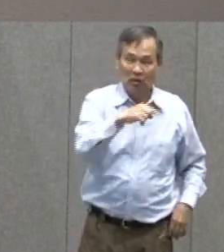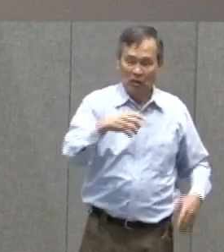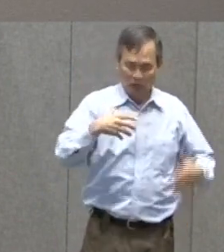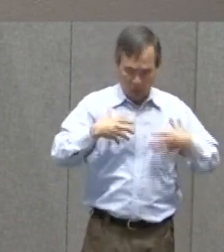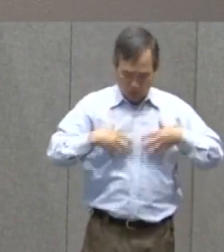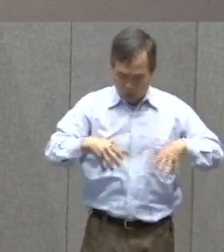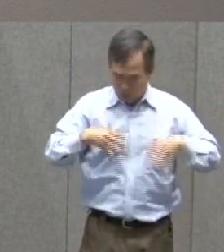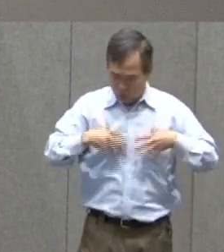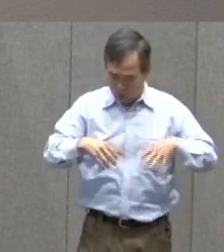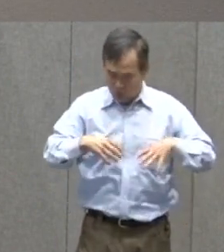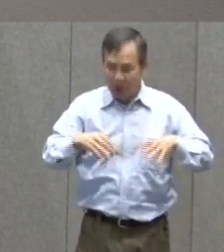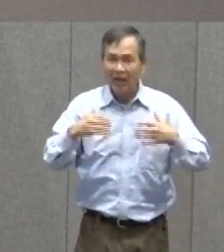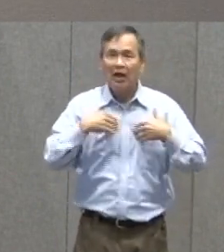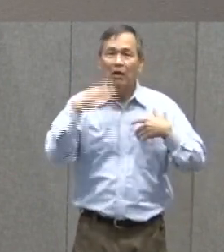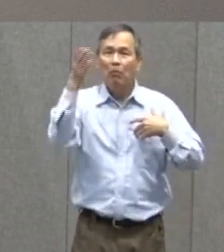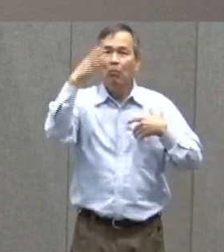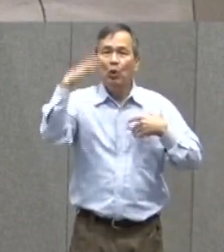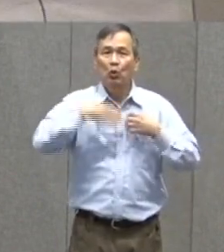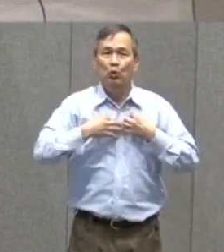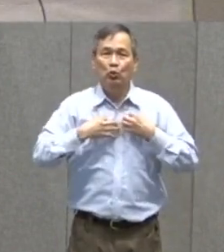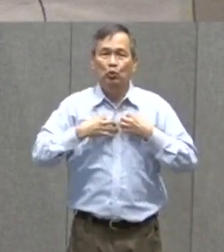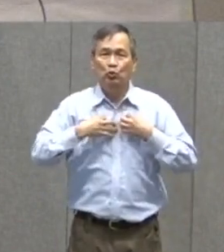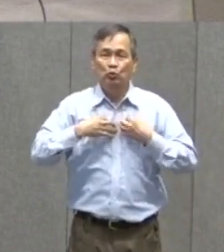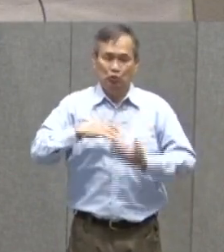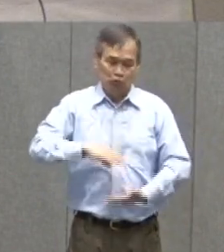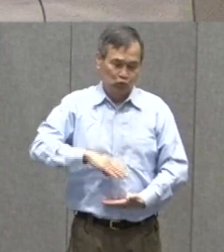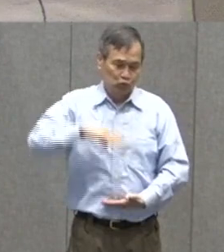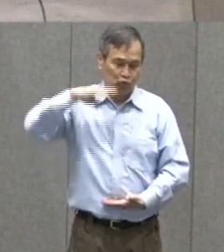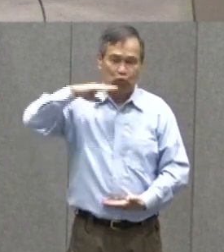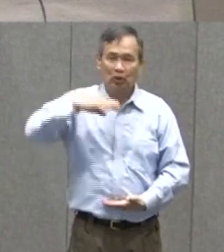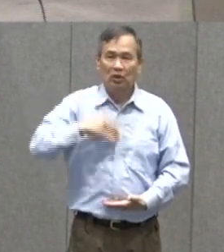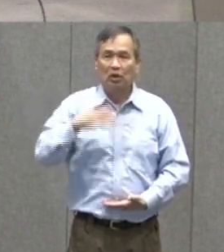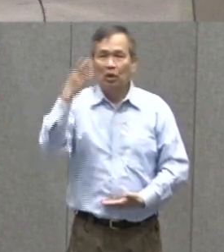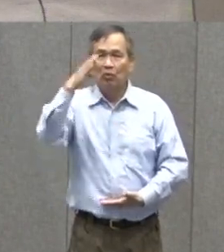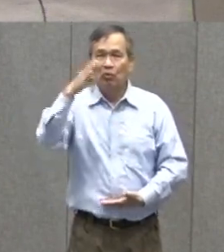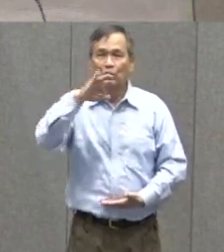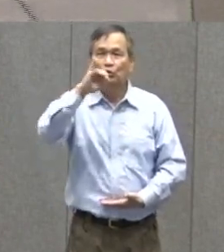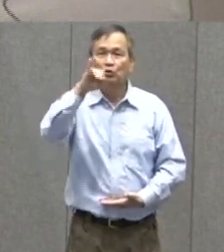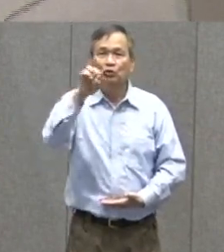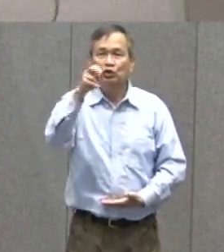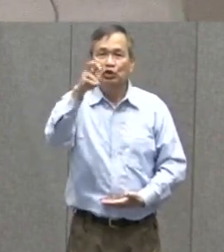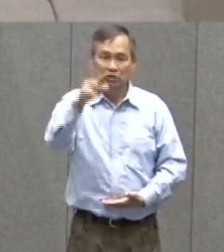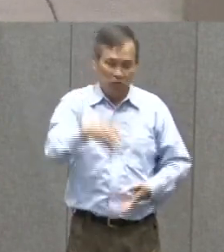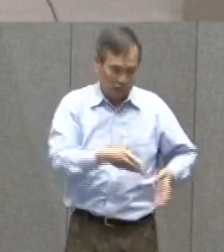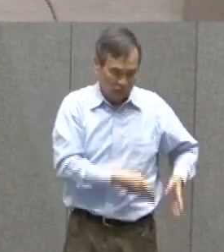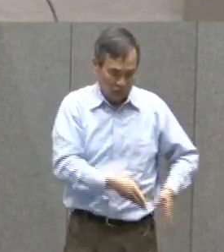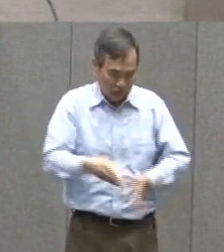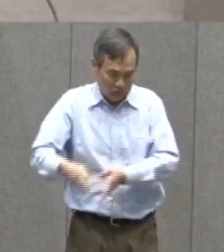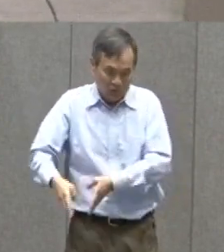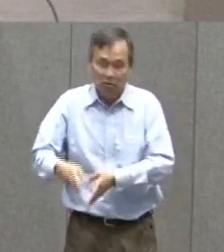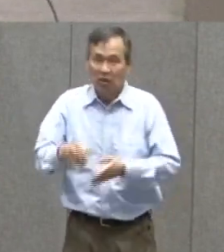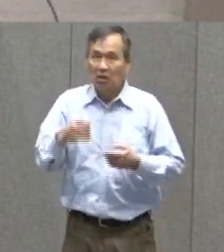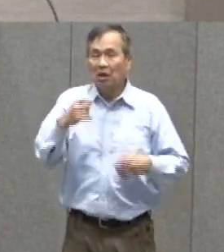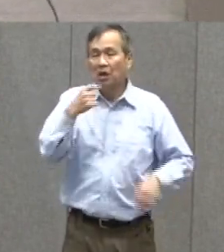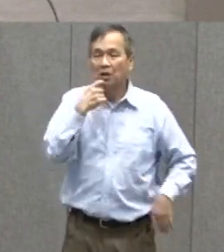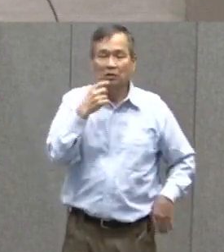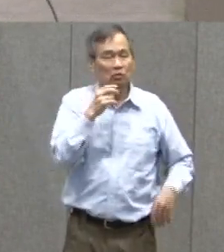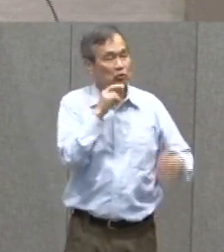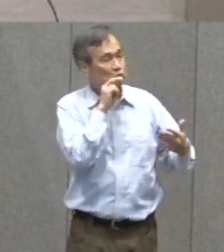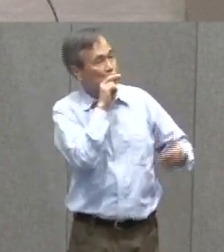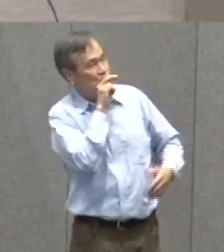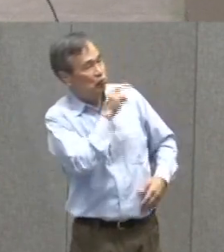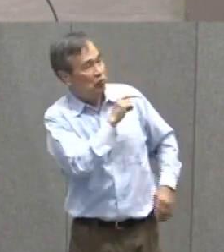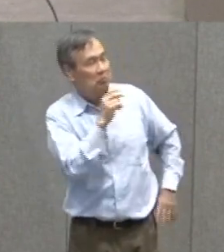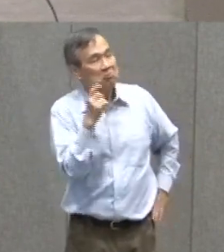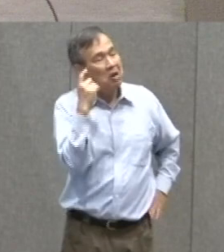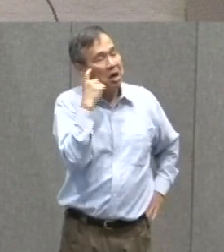wearing a blue blouse with blue jeans, and I'm going to say,